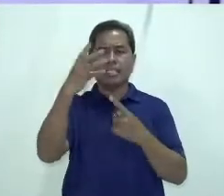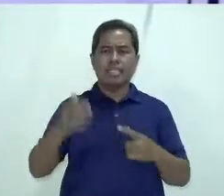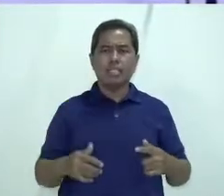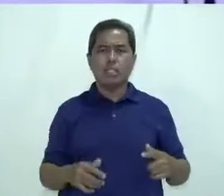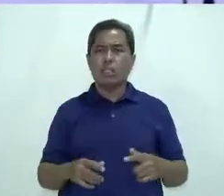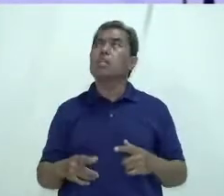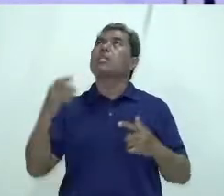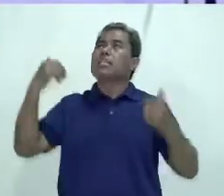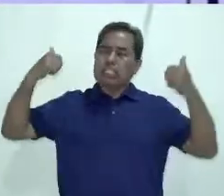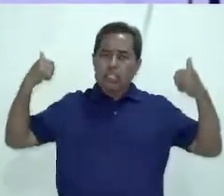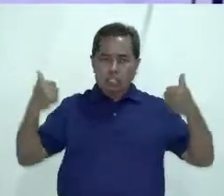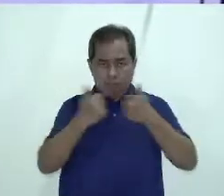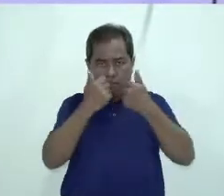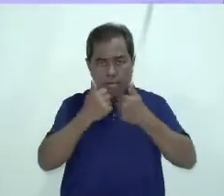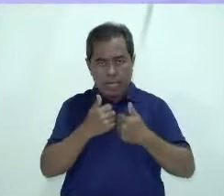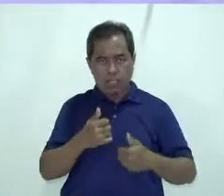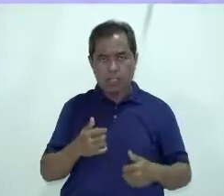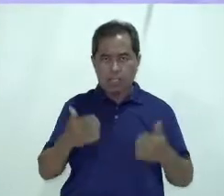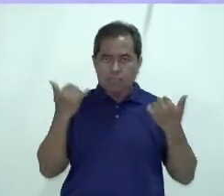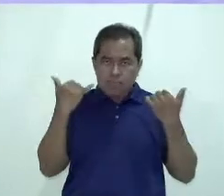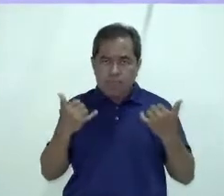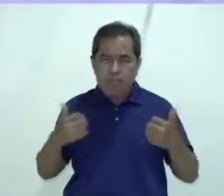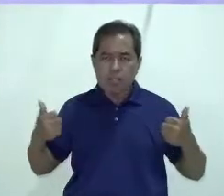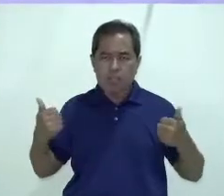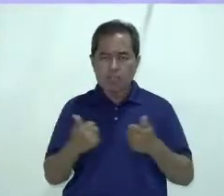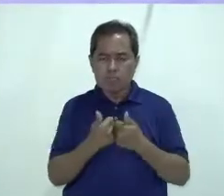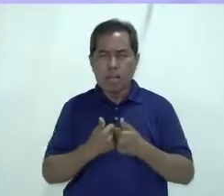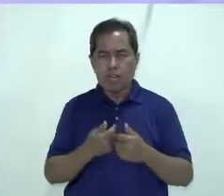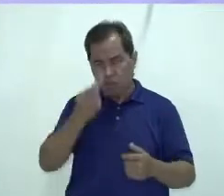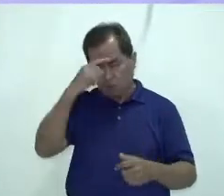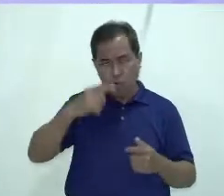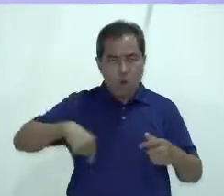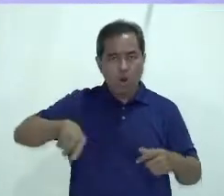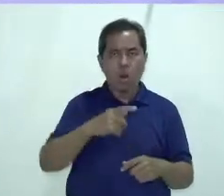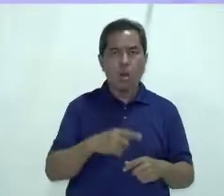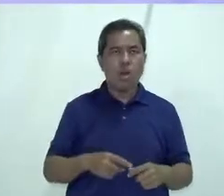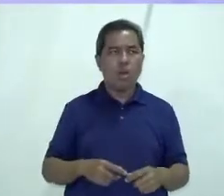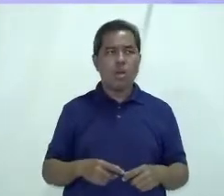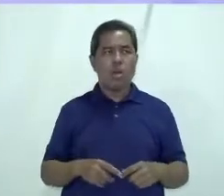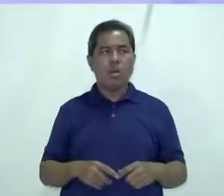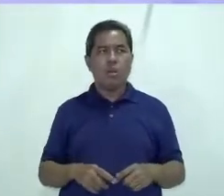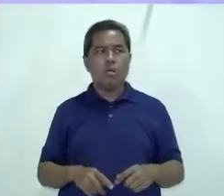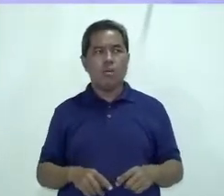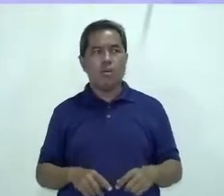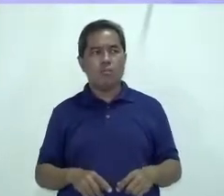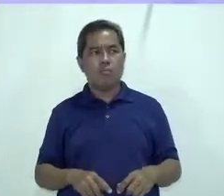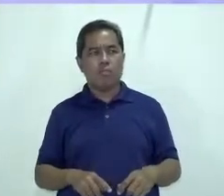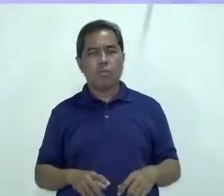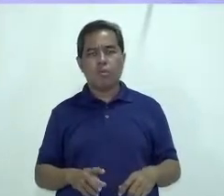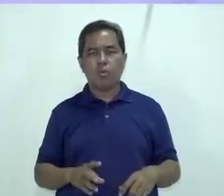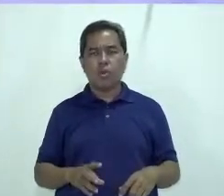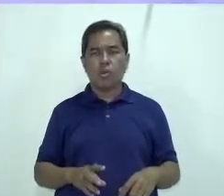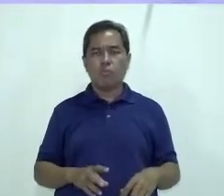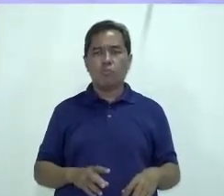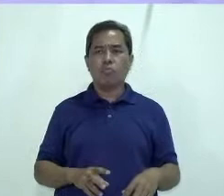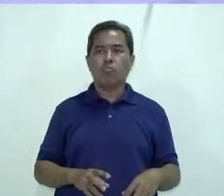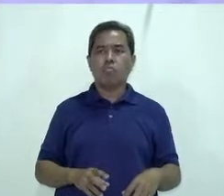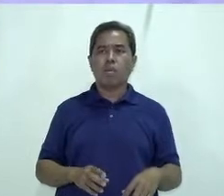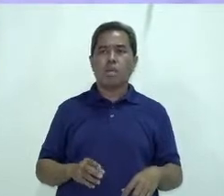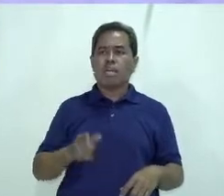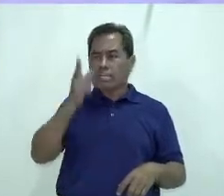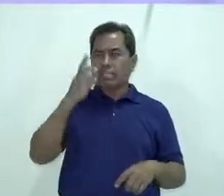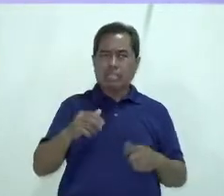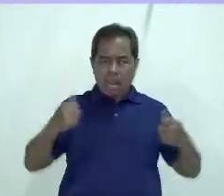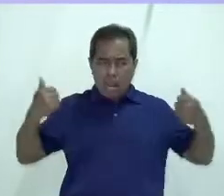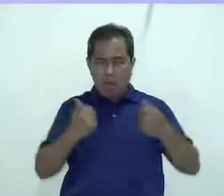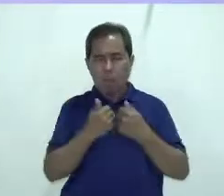fighting the battle that He's already won. When we acknowledge Him, God is the one that fights the battle for us. Many